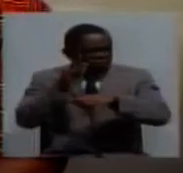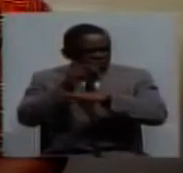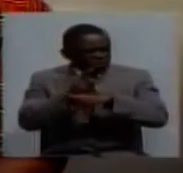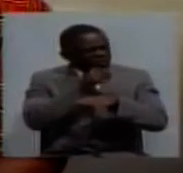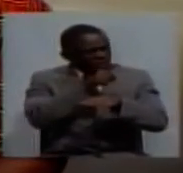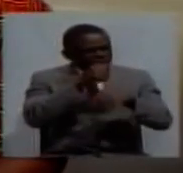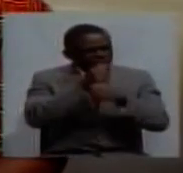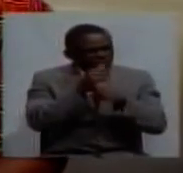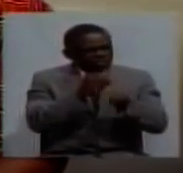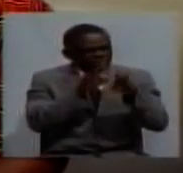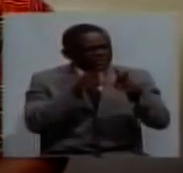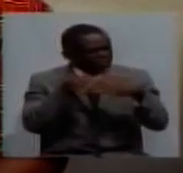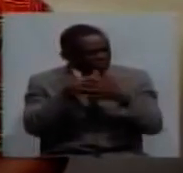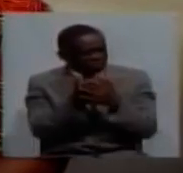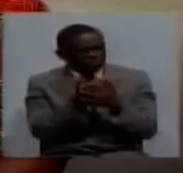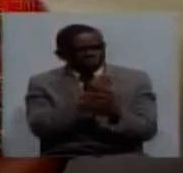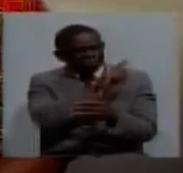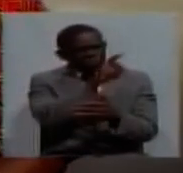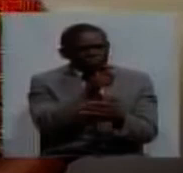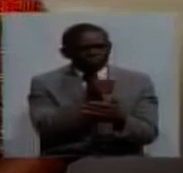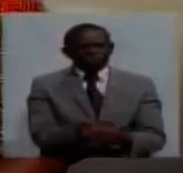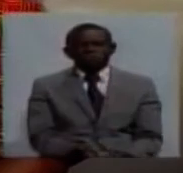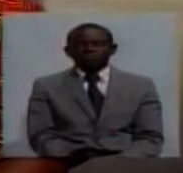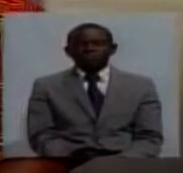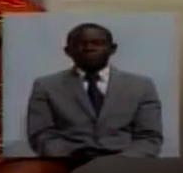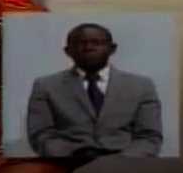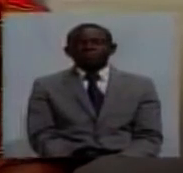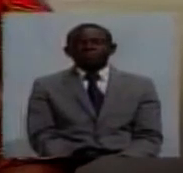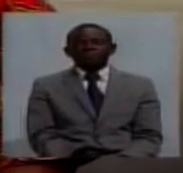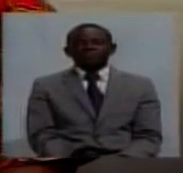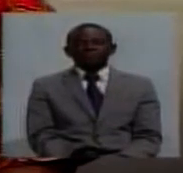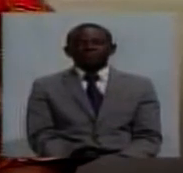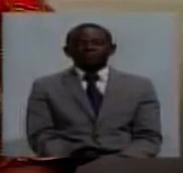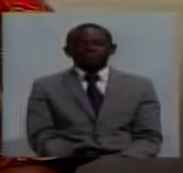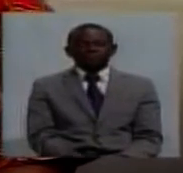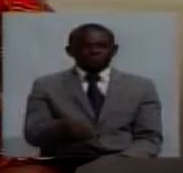have a department in the ministry that is looking at